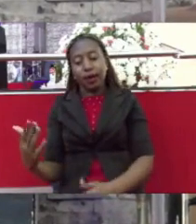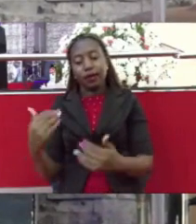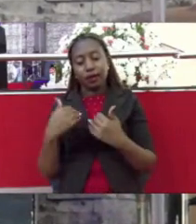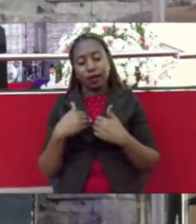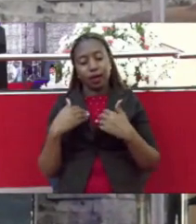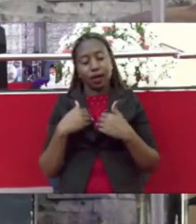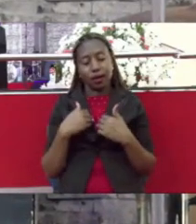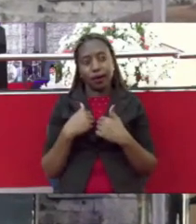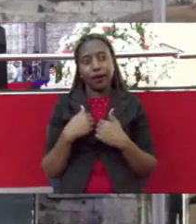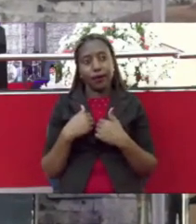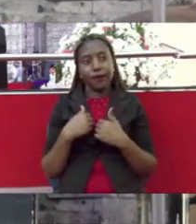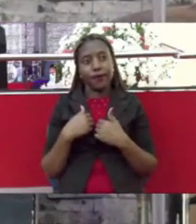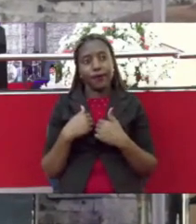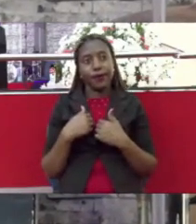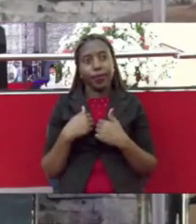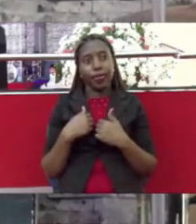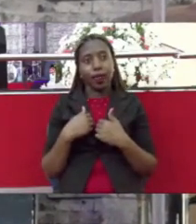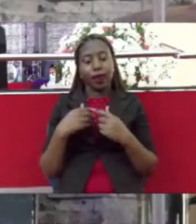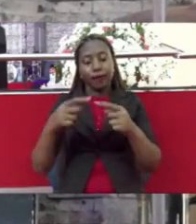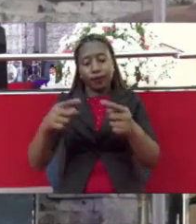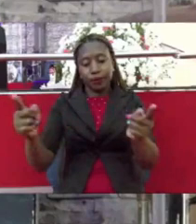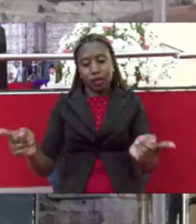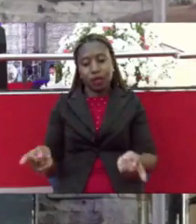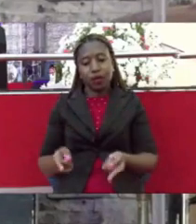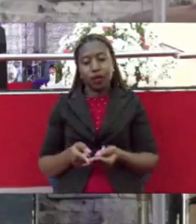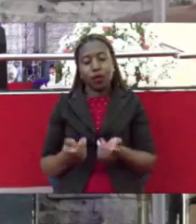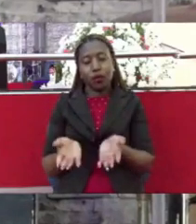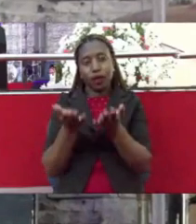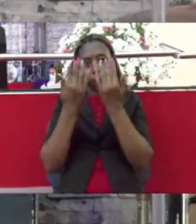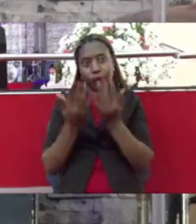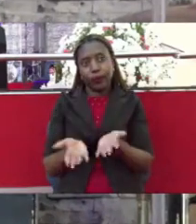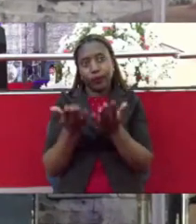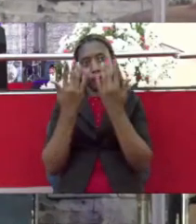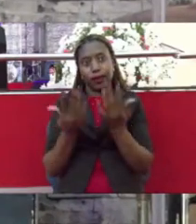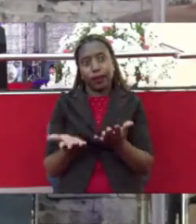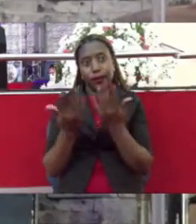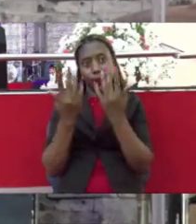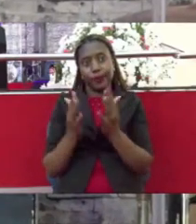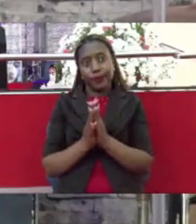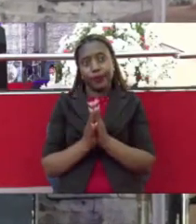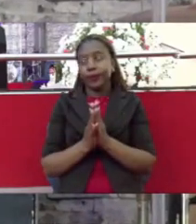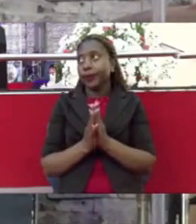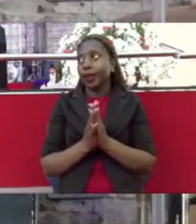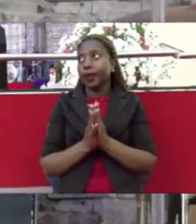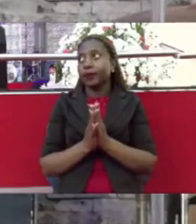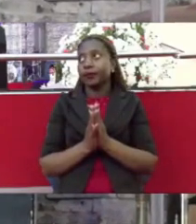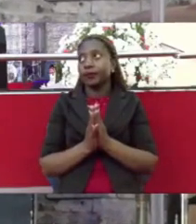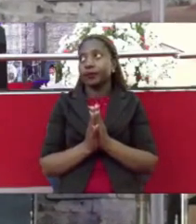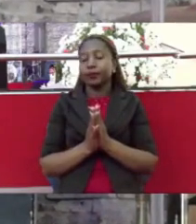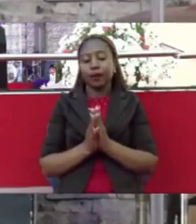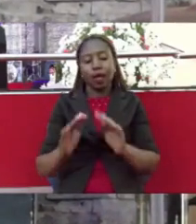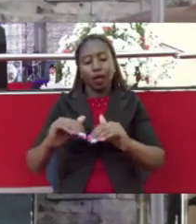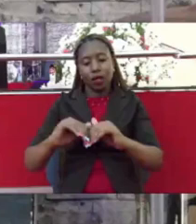mkono wake ameshikilia. His winnowing fork. Akiwa ameshikilia ile kijiko ya upepeto ama ya kupepeta. To separate